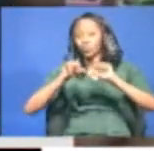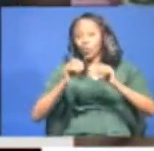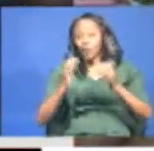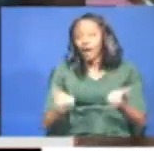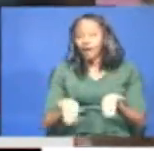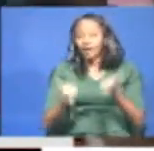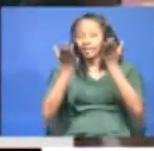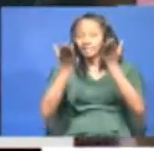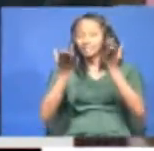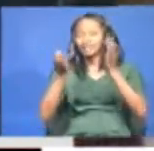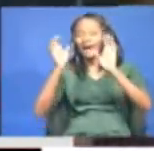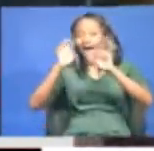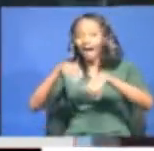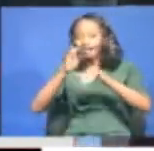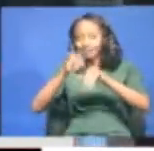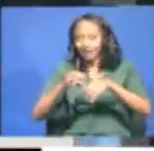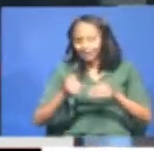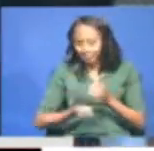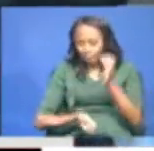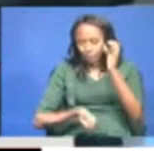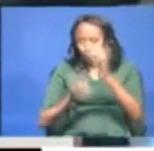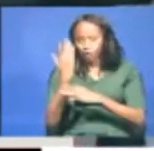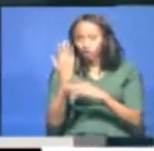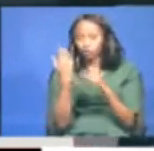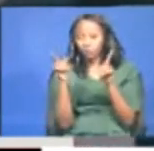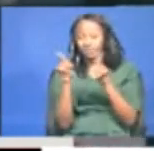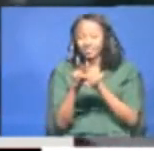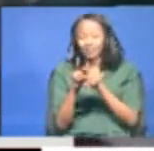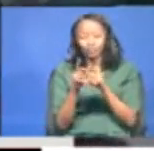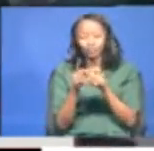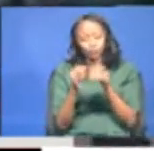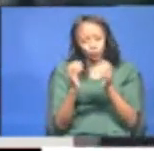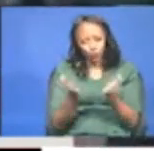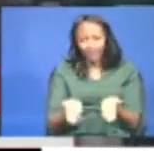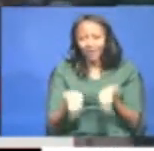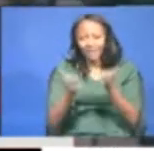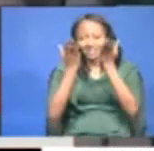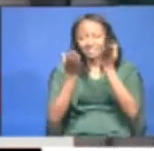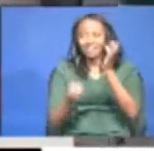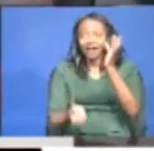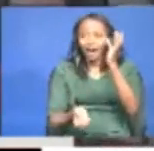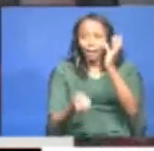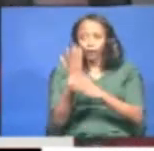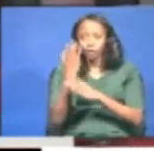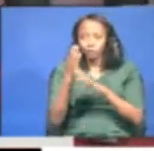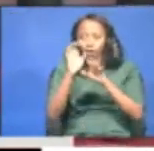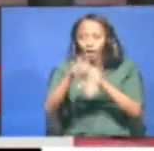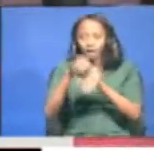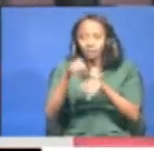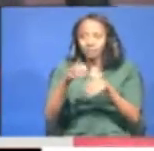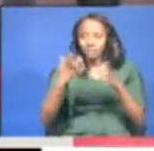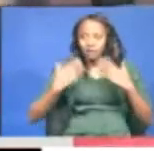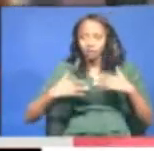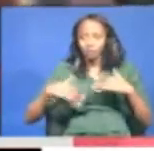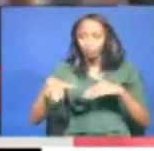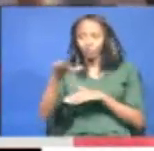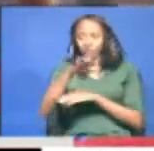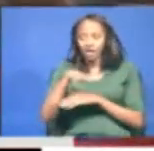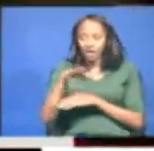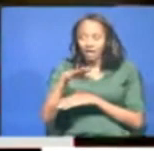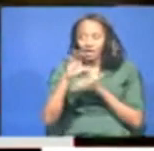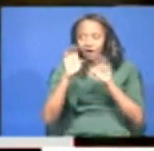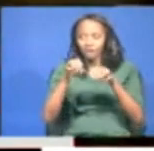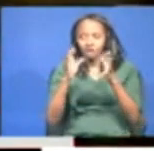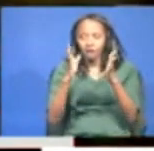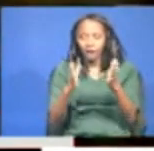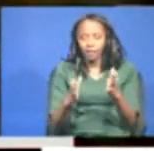agriculture. Is to increase production in agriculture. And the people of this area are farmers.